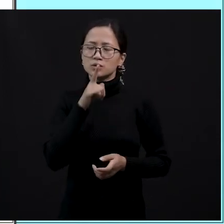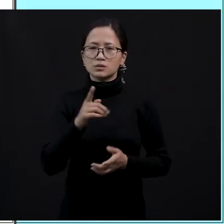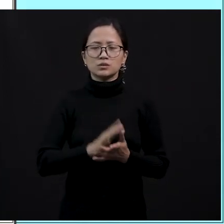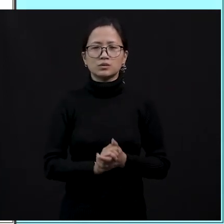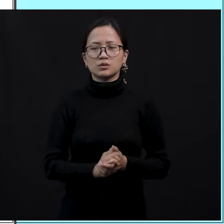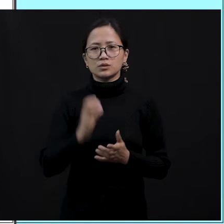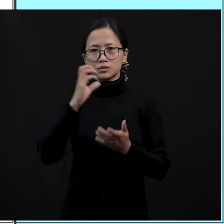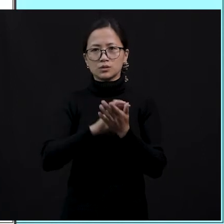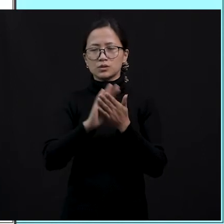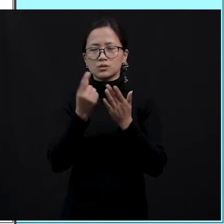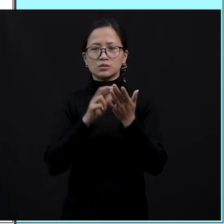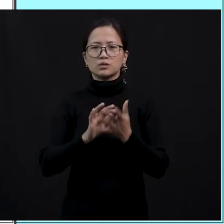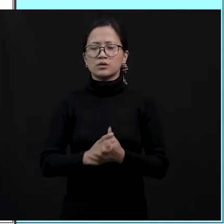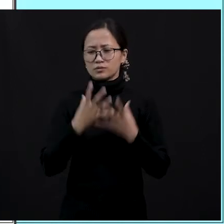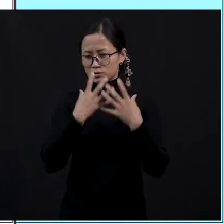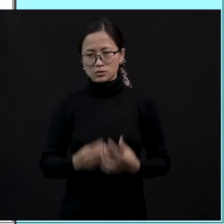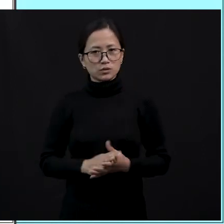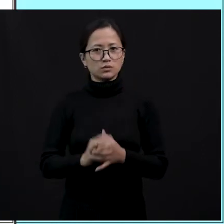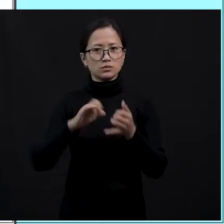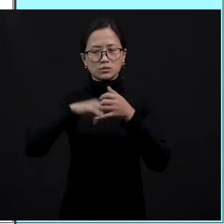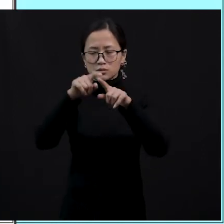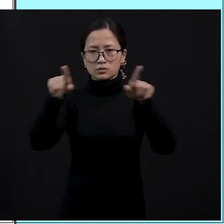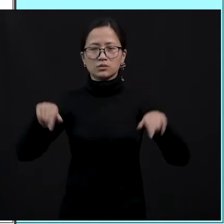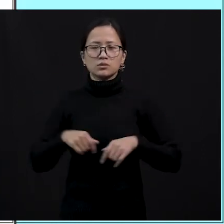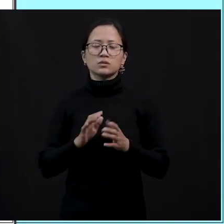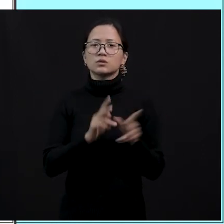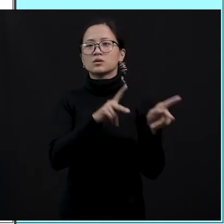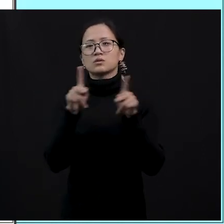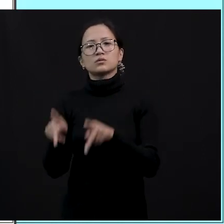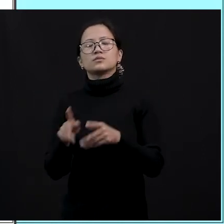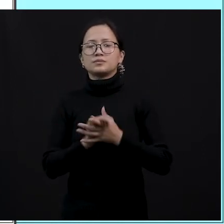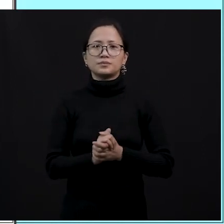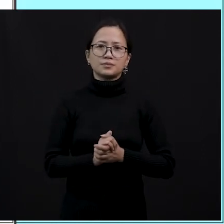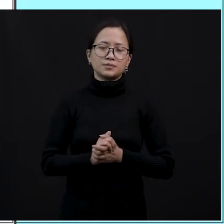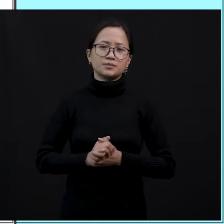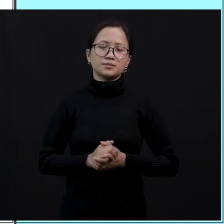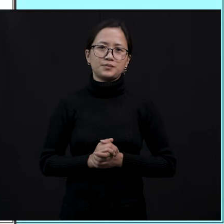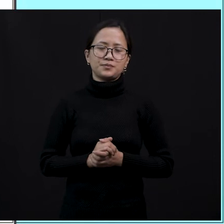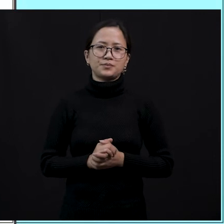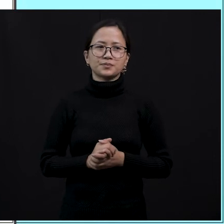sure Chunilal, out of his desperate situation, had planned this.